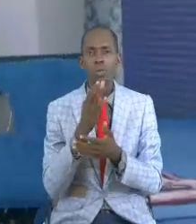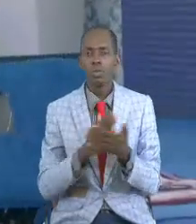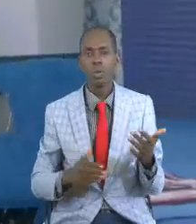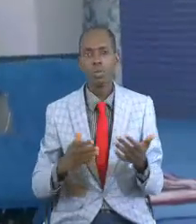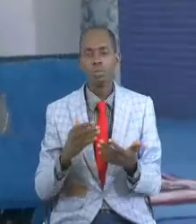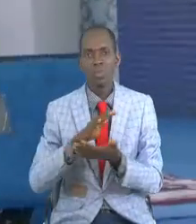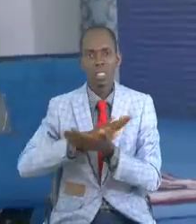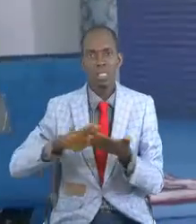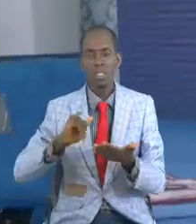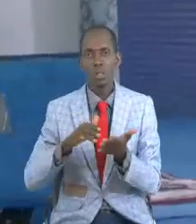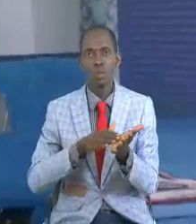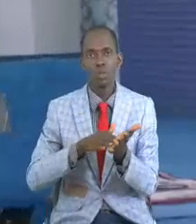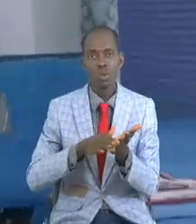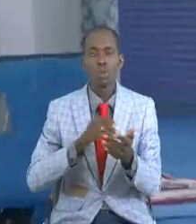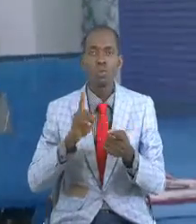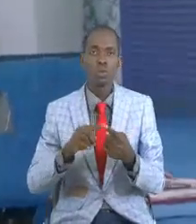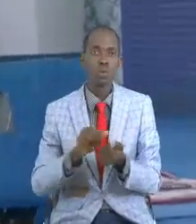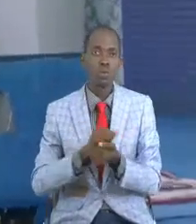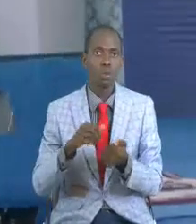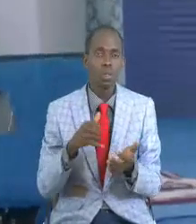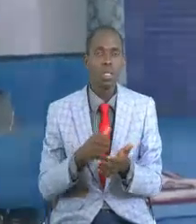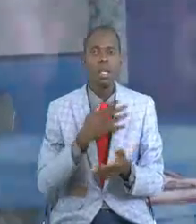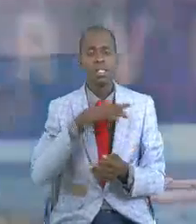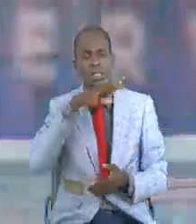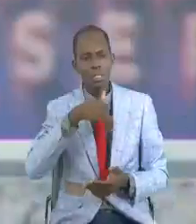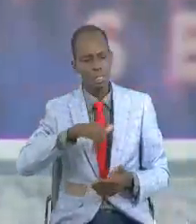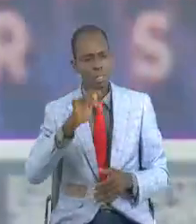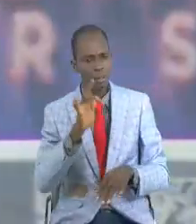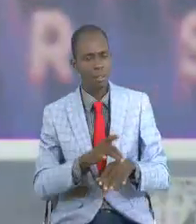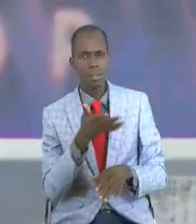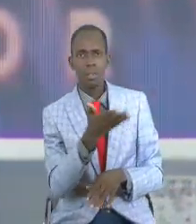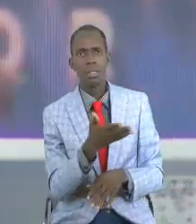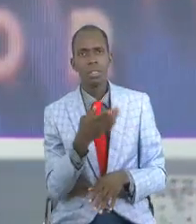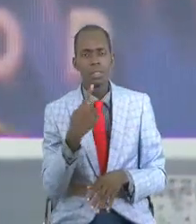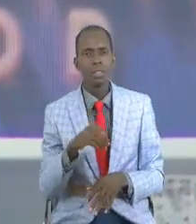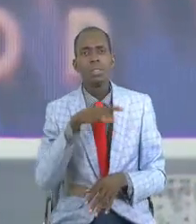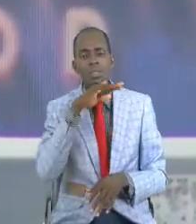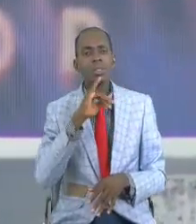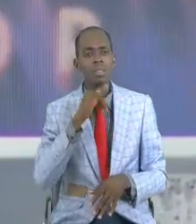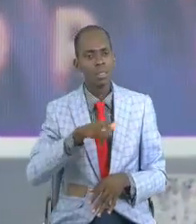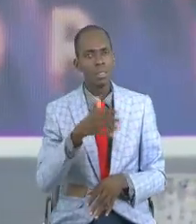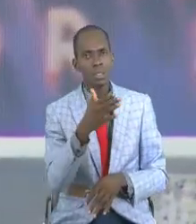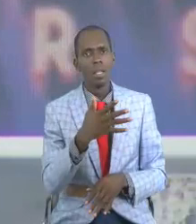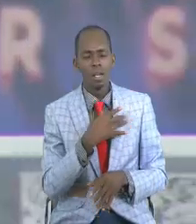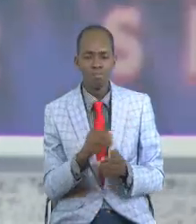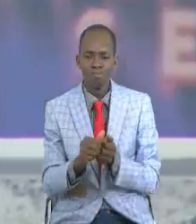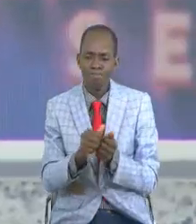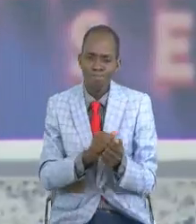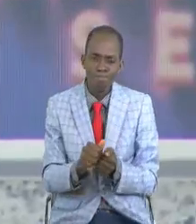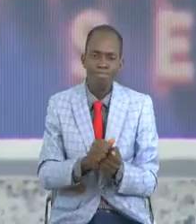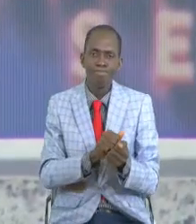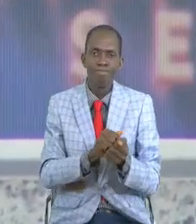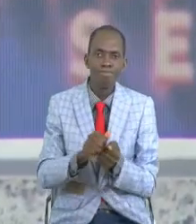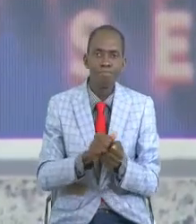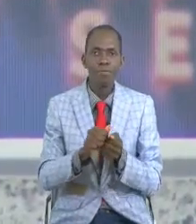wash it, and the stains are still there, the spots are still there, and you scrub and you scrub, and you put